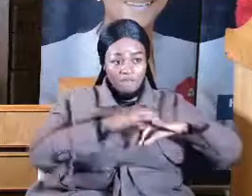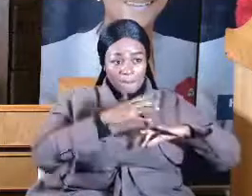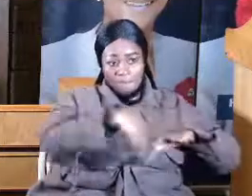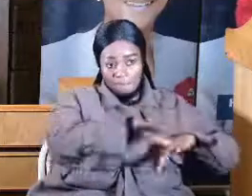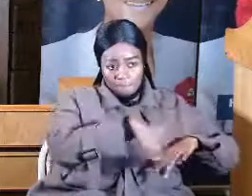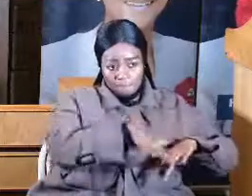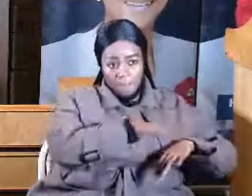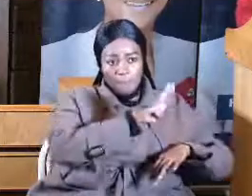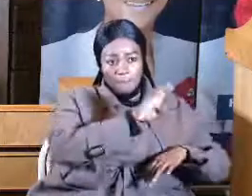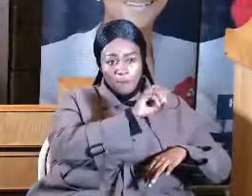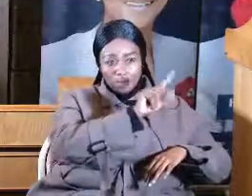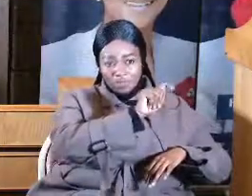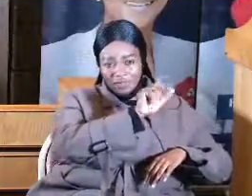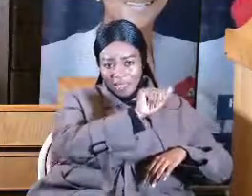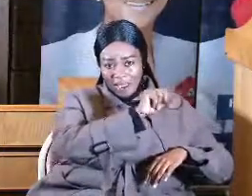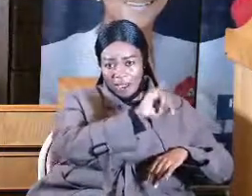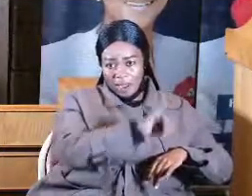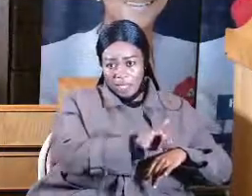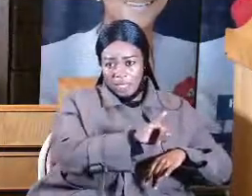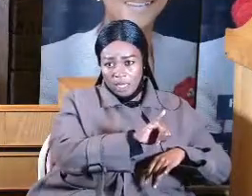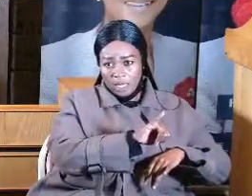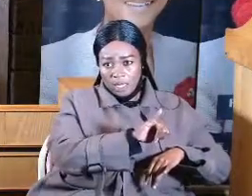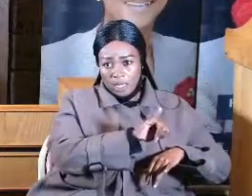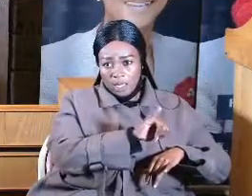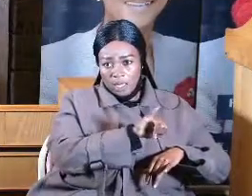Batani farm. There are men,